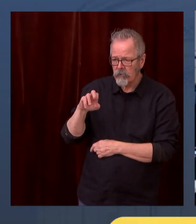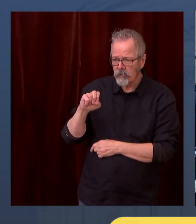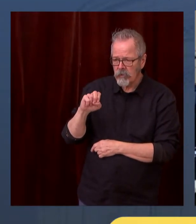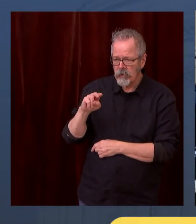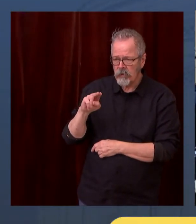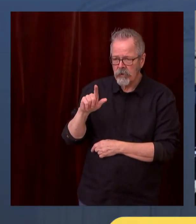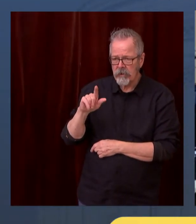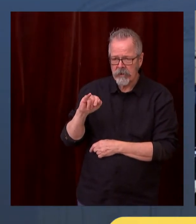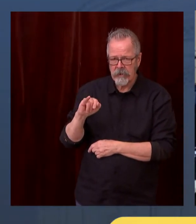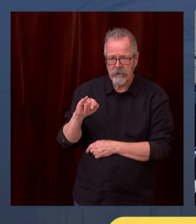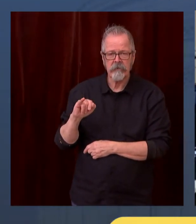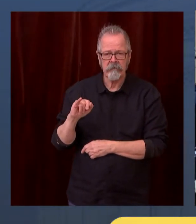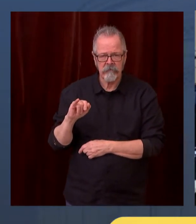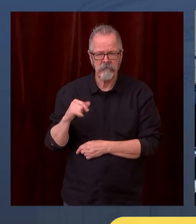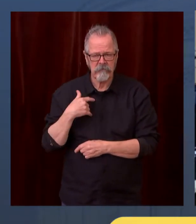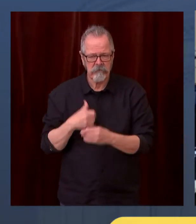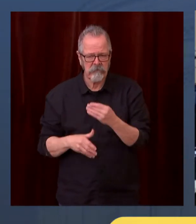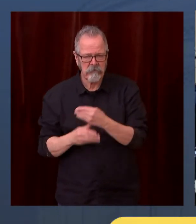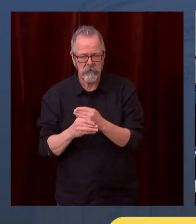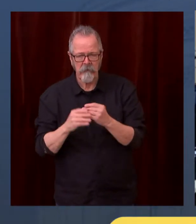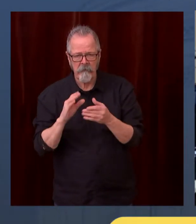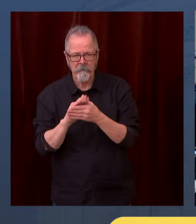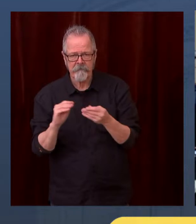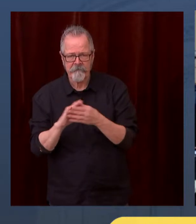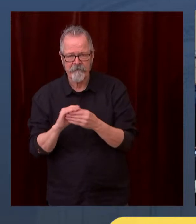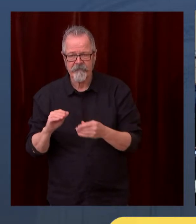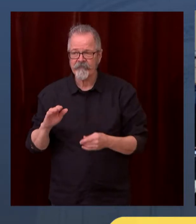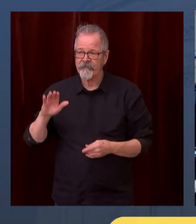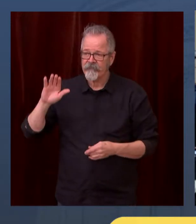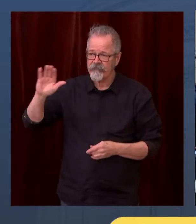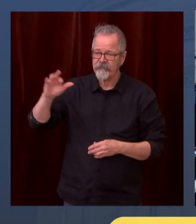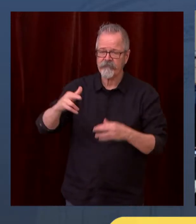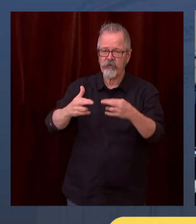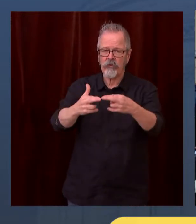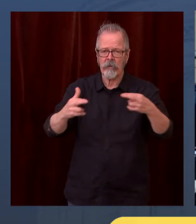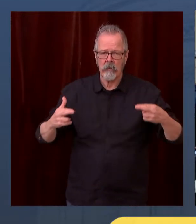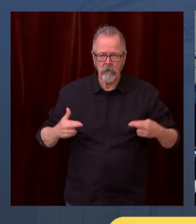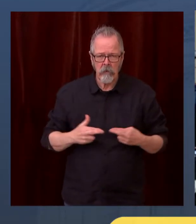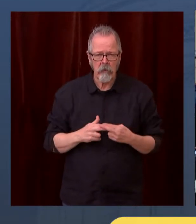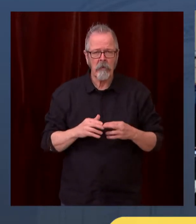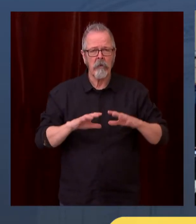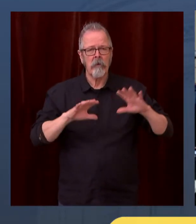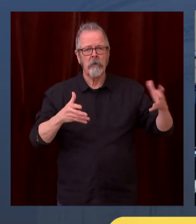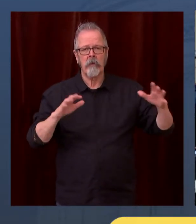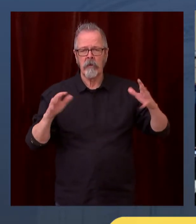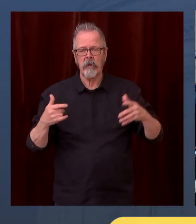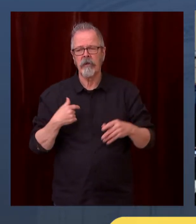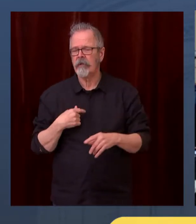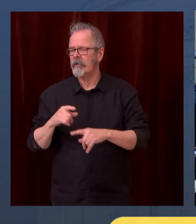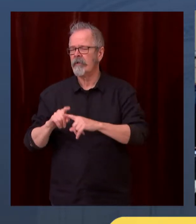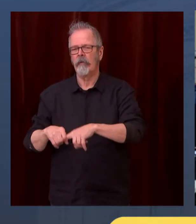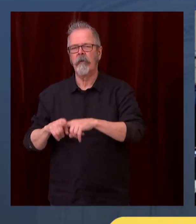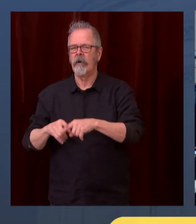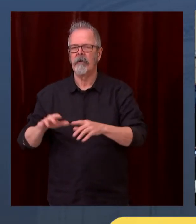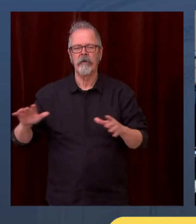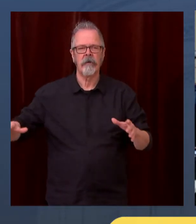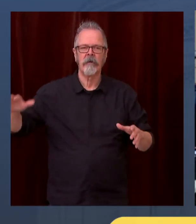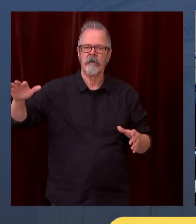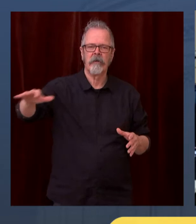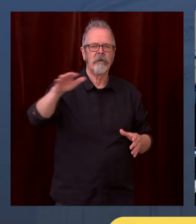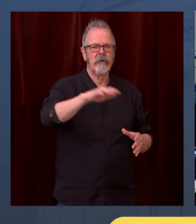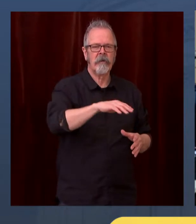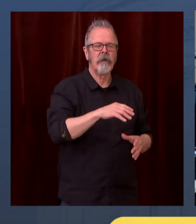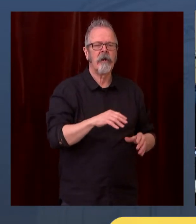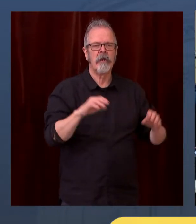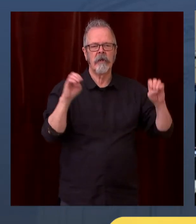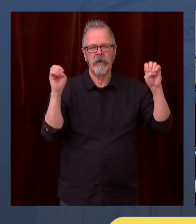the regions that we're using for determining the reopening, we relied heavily on the emergency medical services regions.